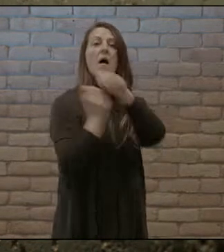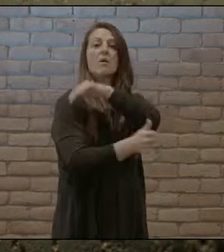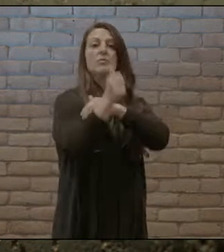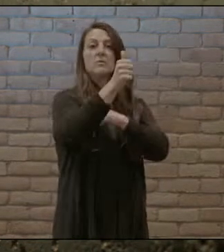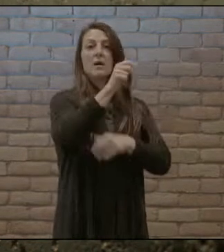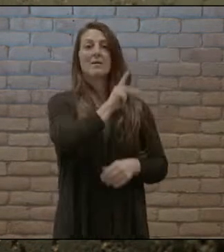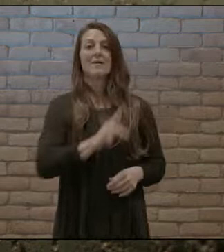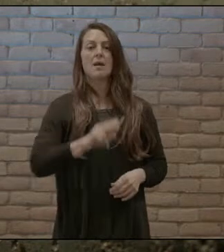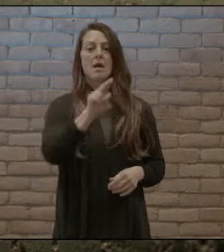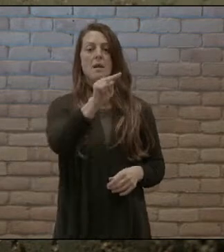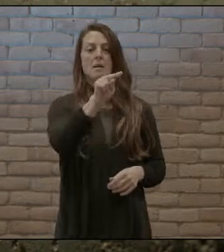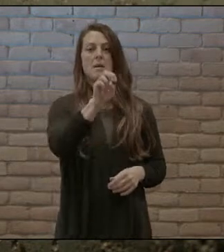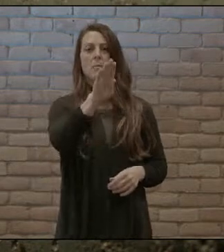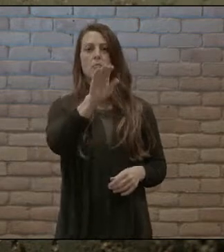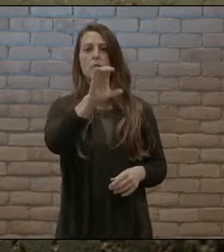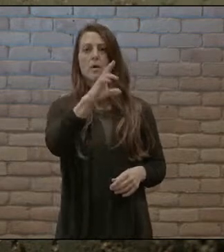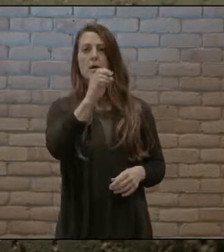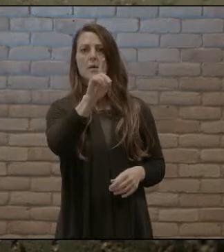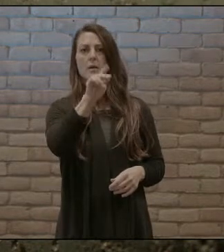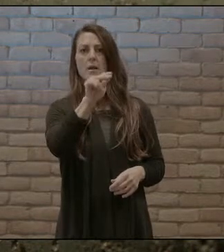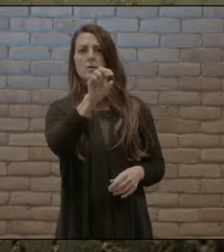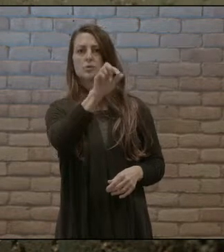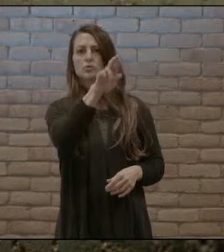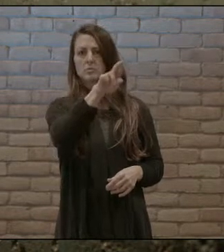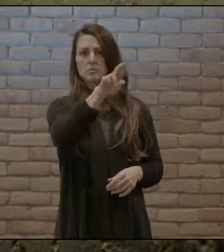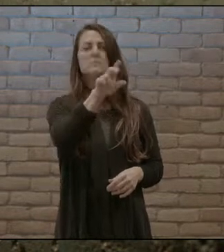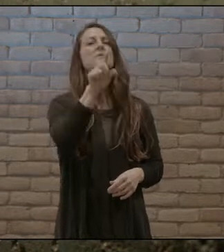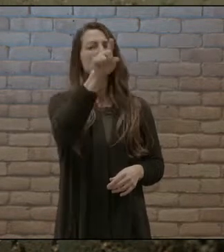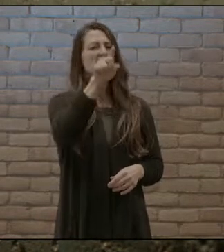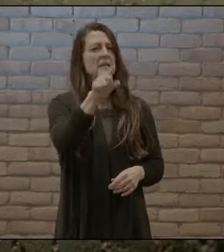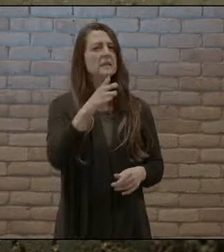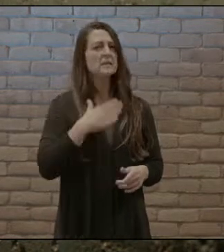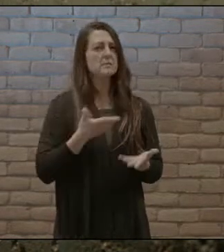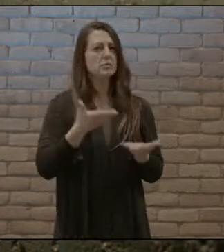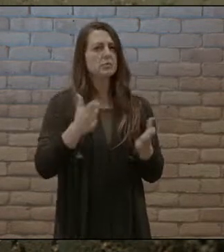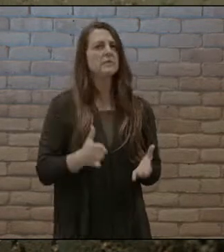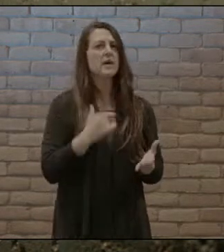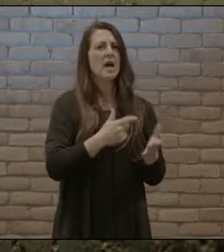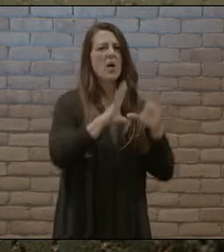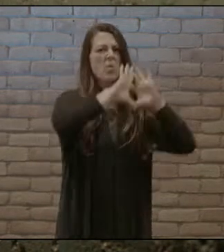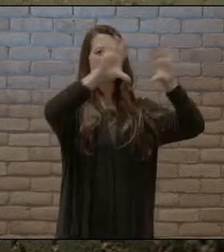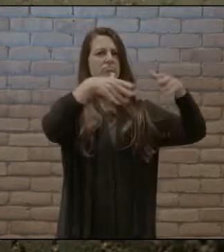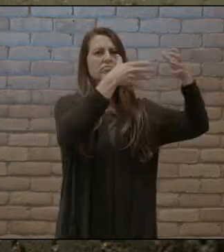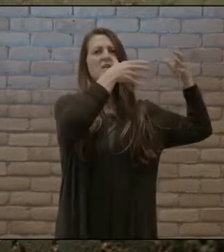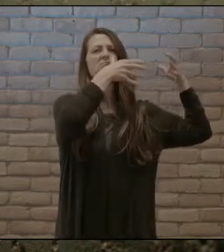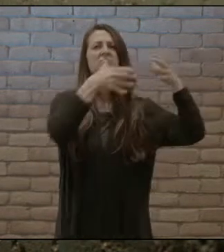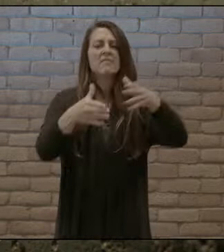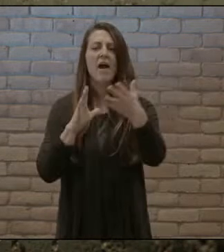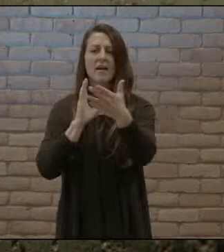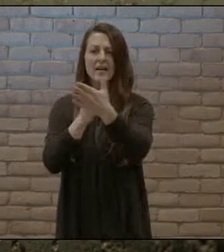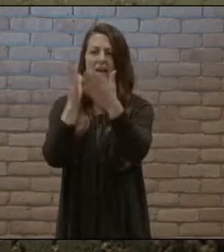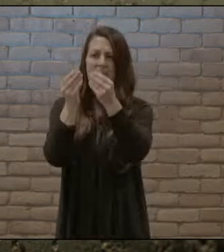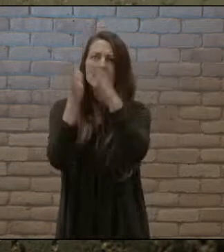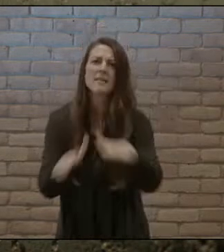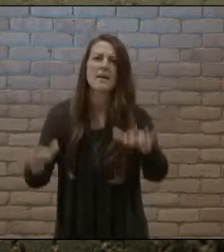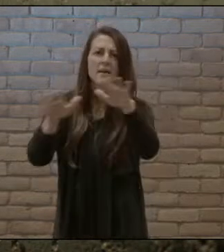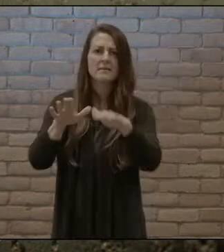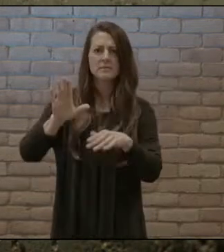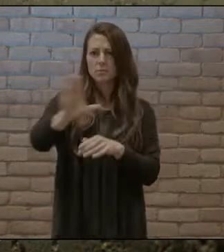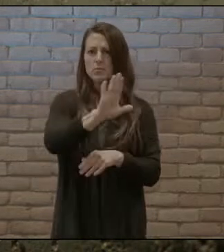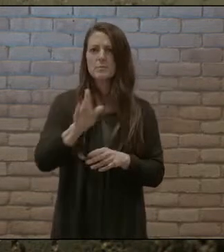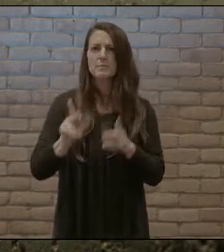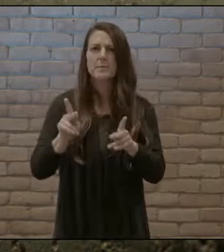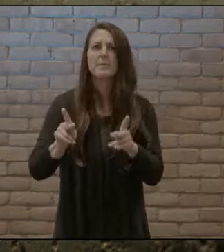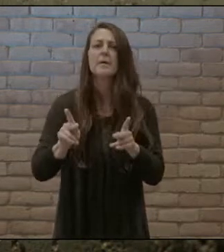Babylon, whom I have appointed as my deputy. I will bring them all against this land and its people and against the surrounding